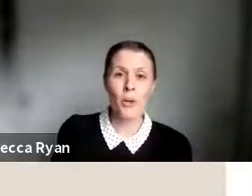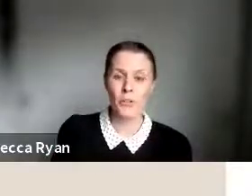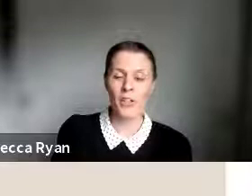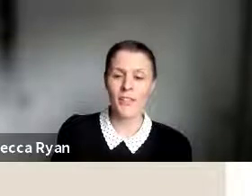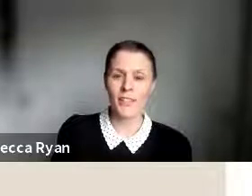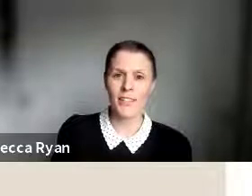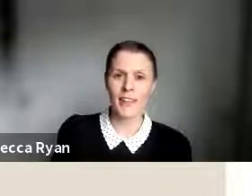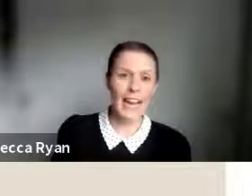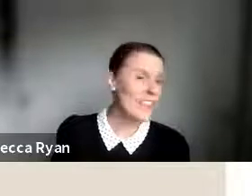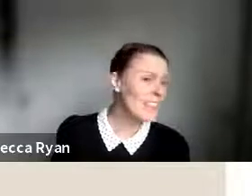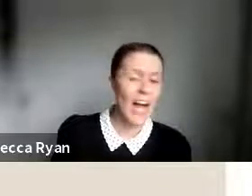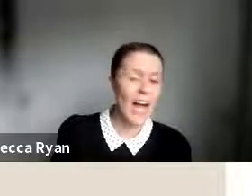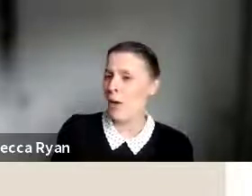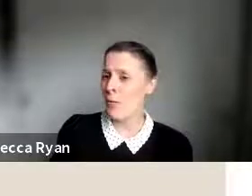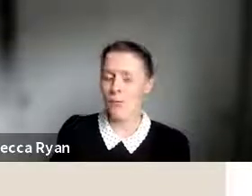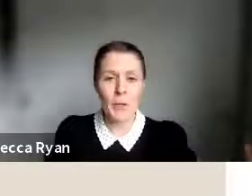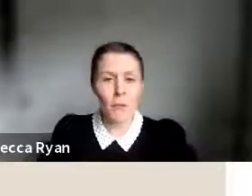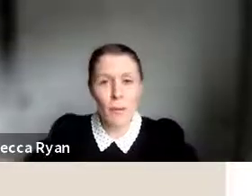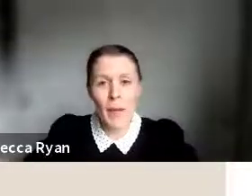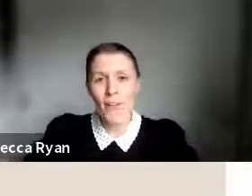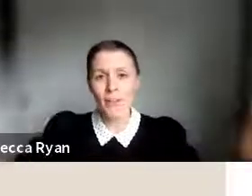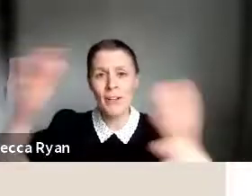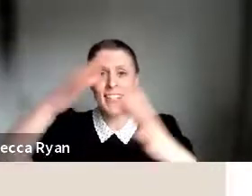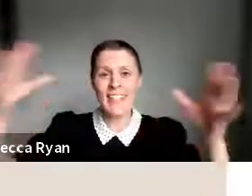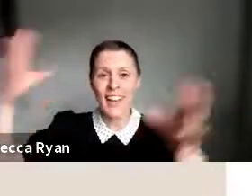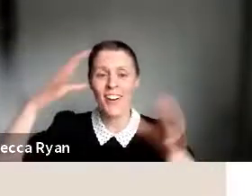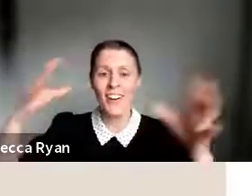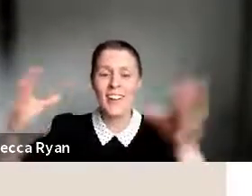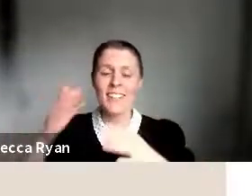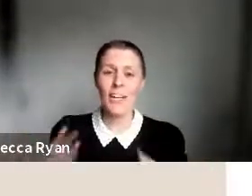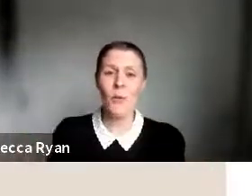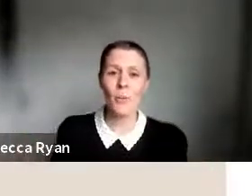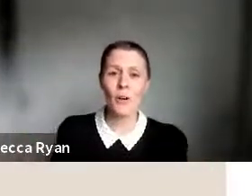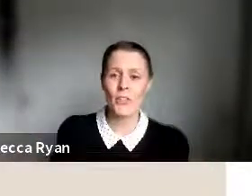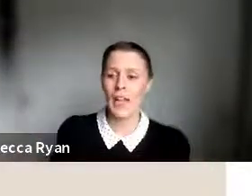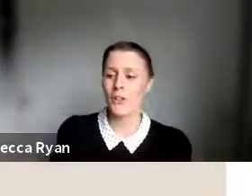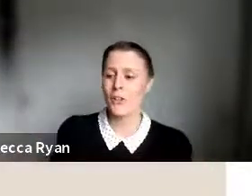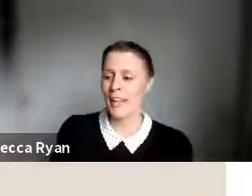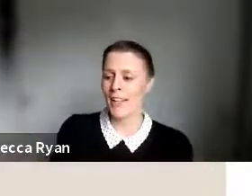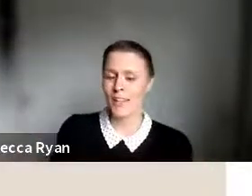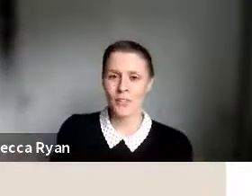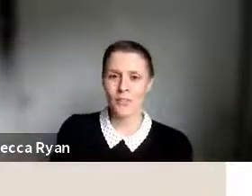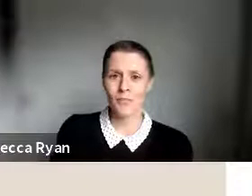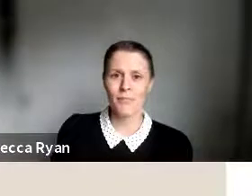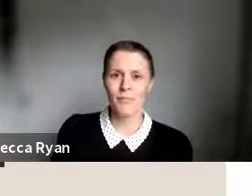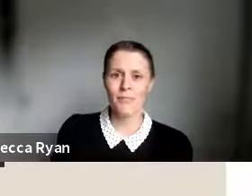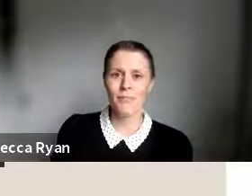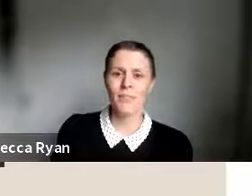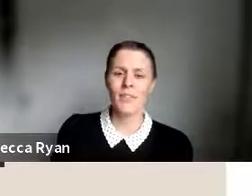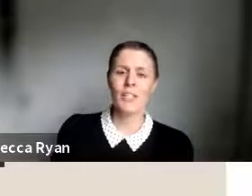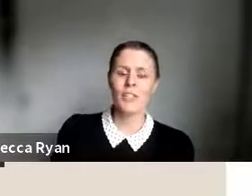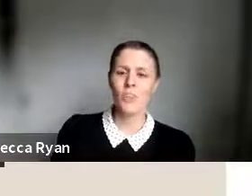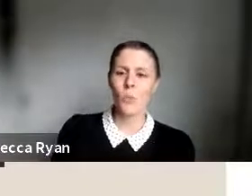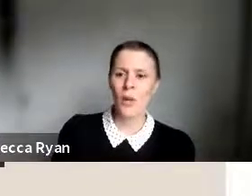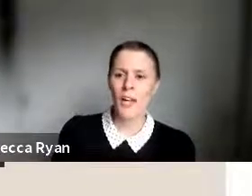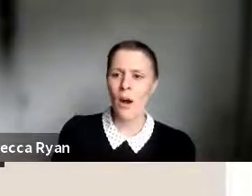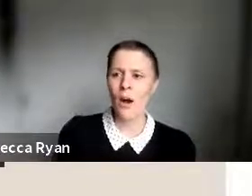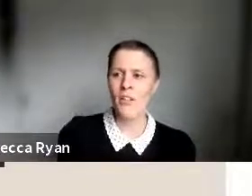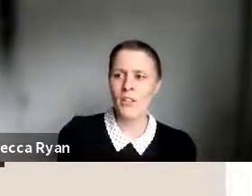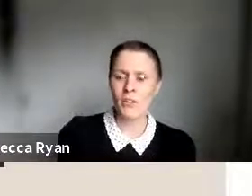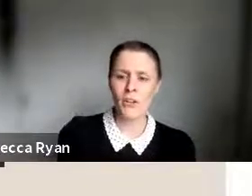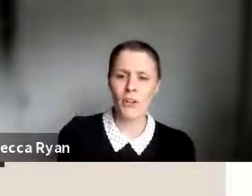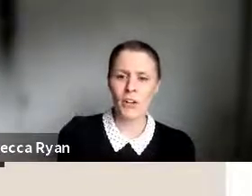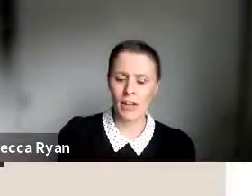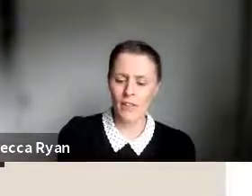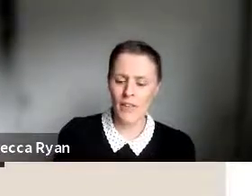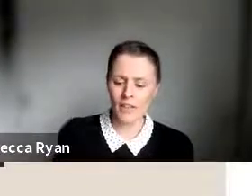one person in the entire Bay. If we group everyone together, it's like one person actually getting this. So when and how